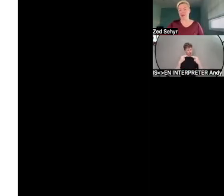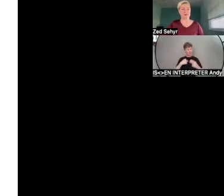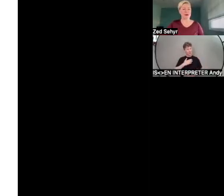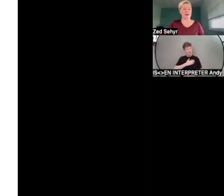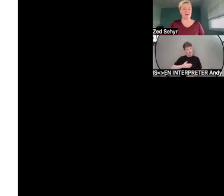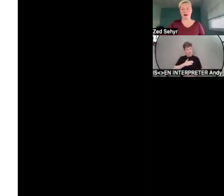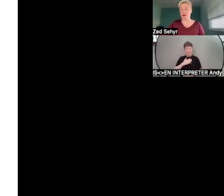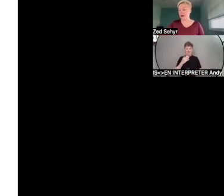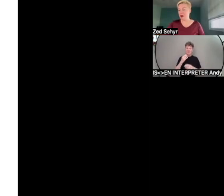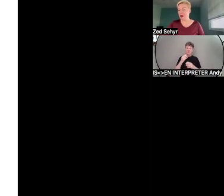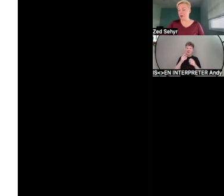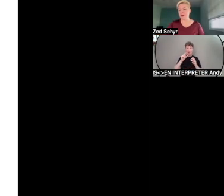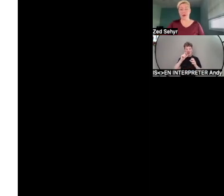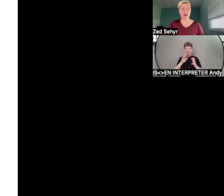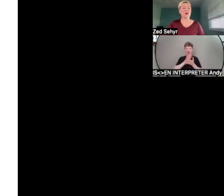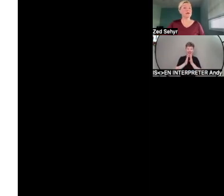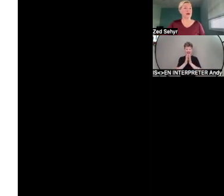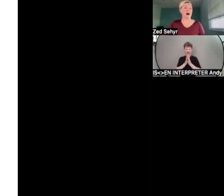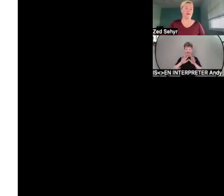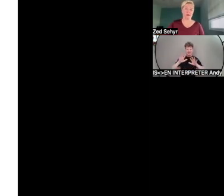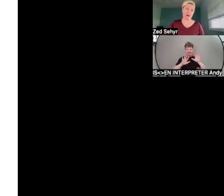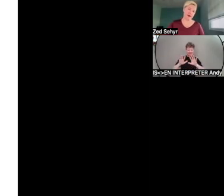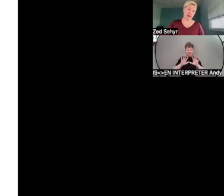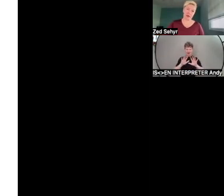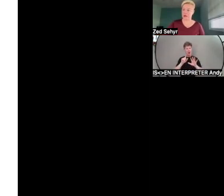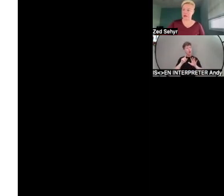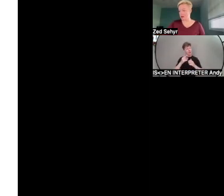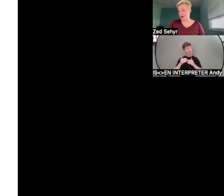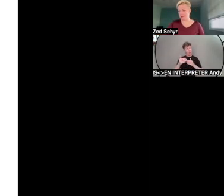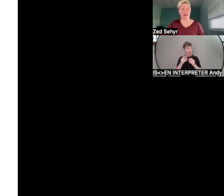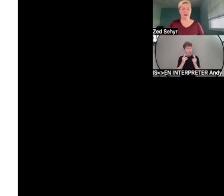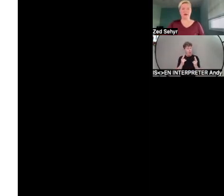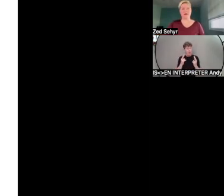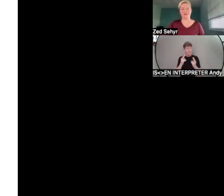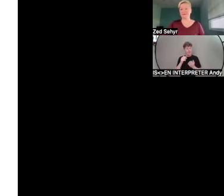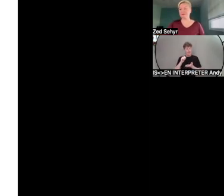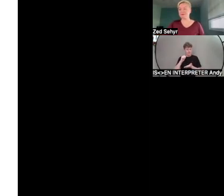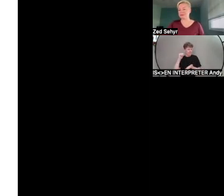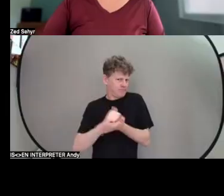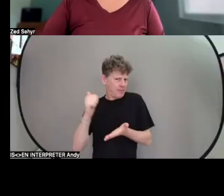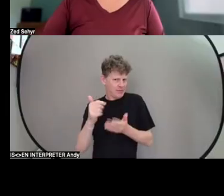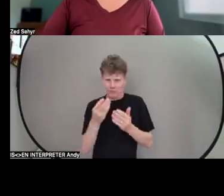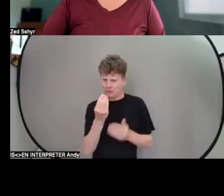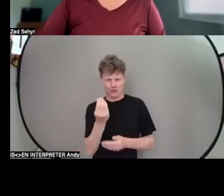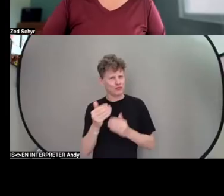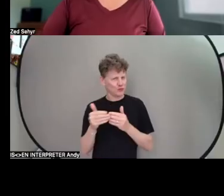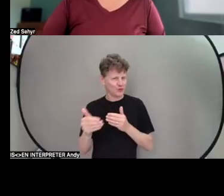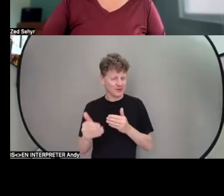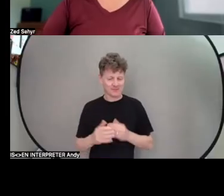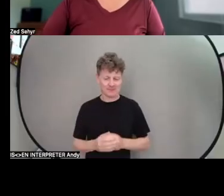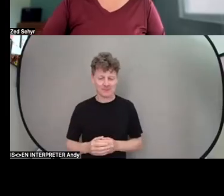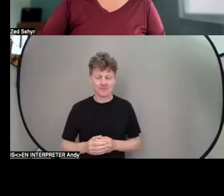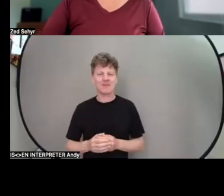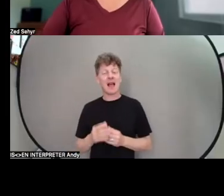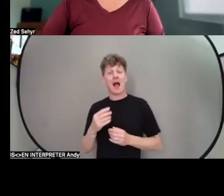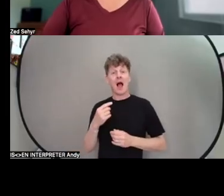as it should be at this time, but we should hopefully have a publication on the way soon. So I'm going to